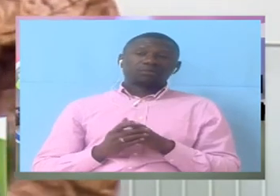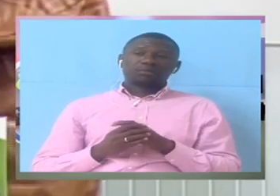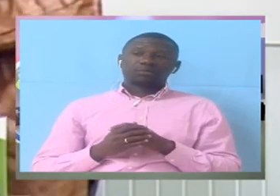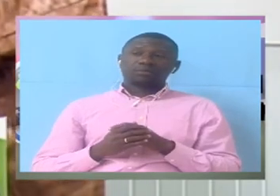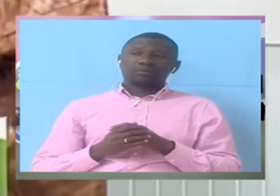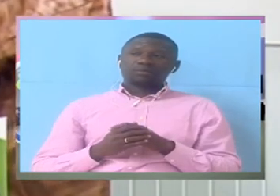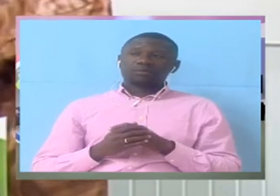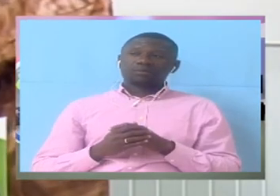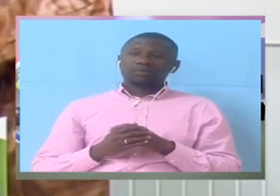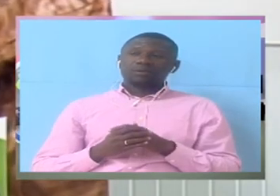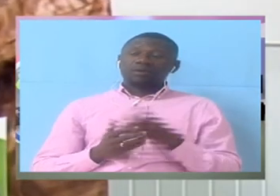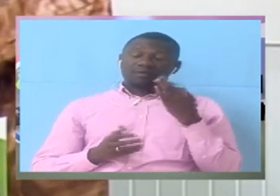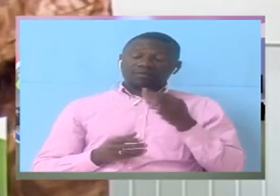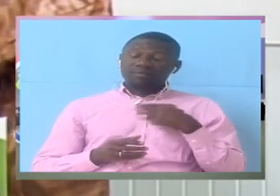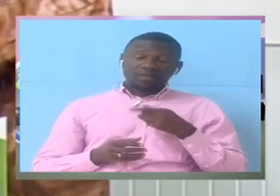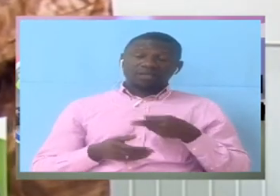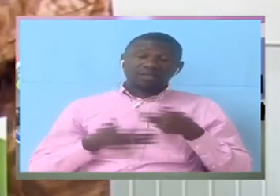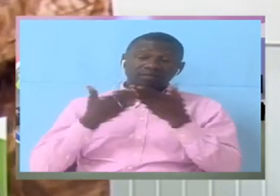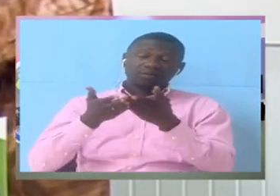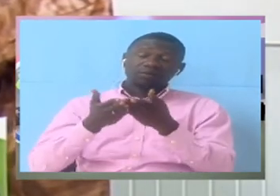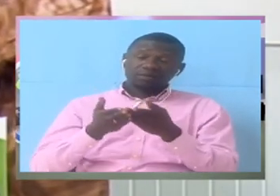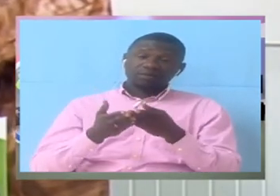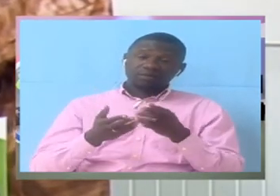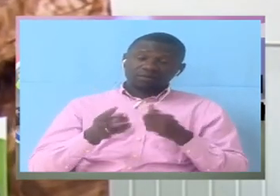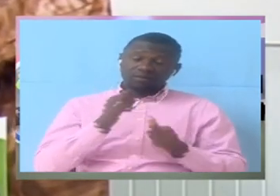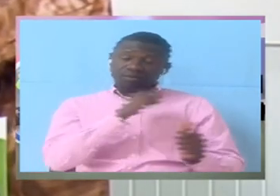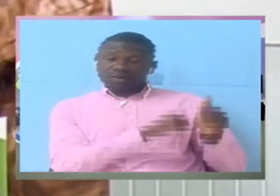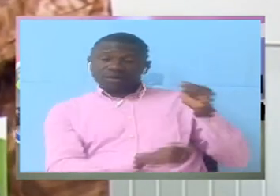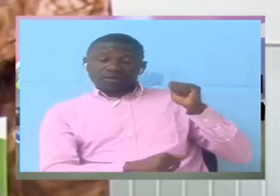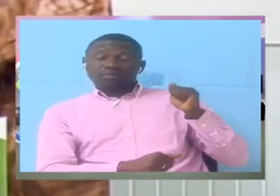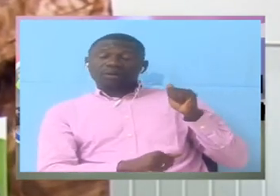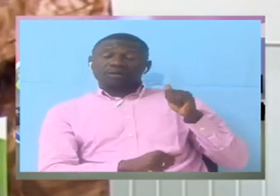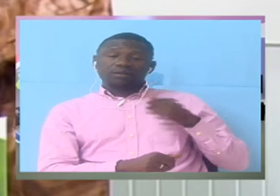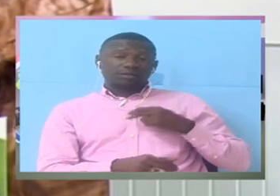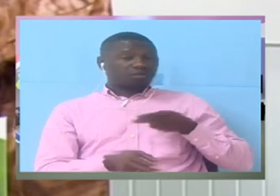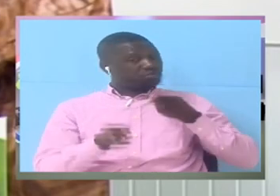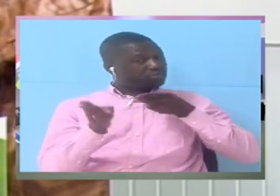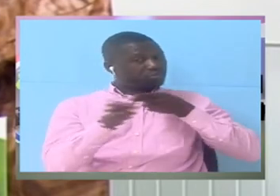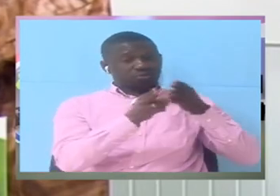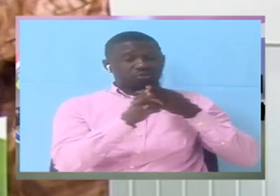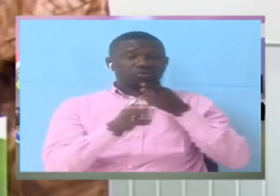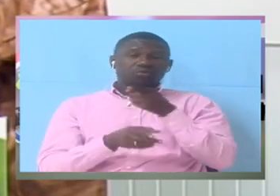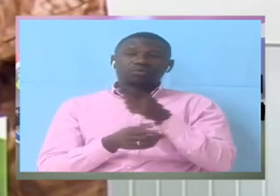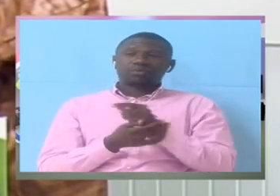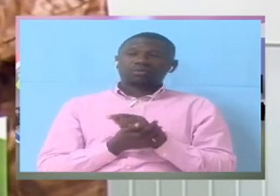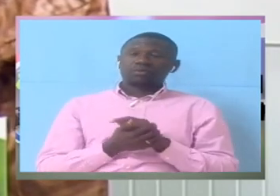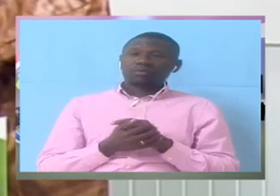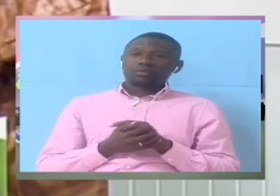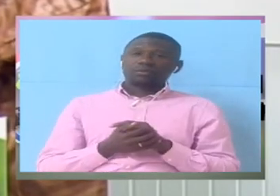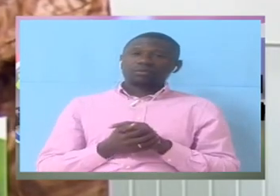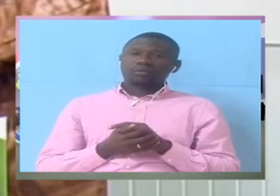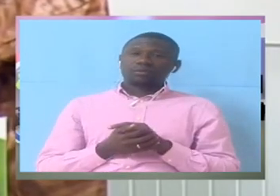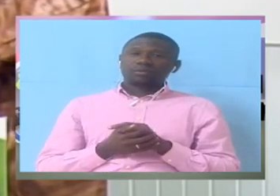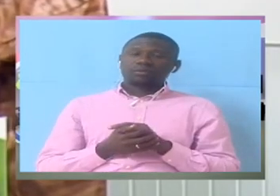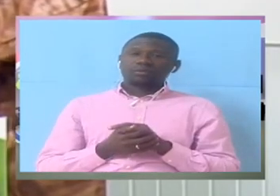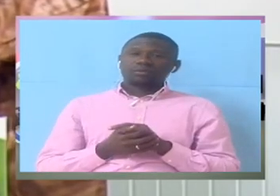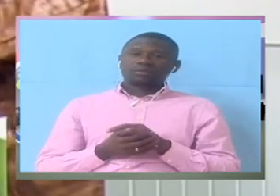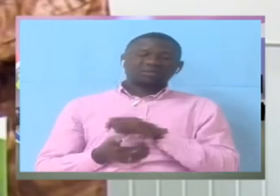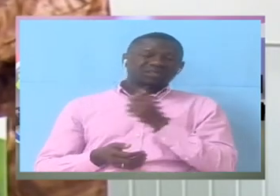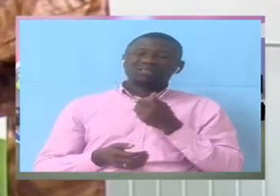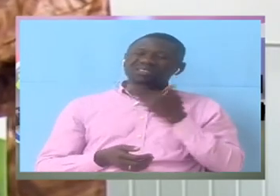there. That's if they give it to you, and the moment you turn your back, they will shoot you.